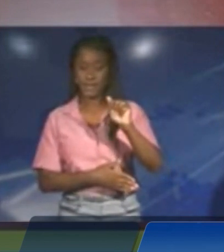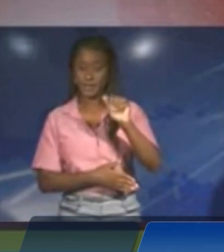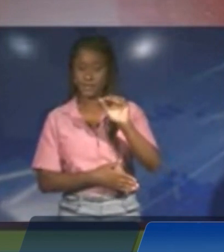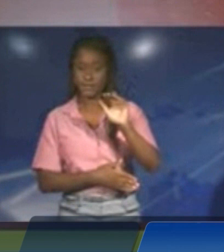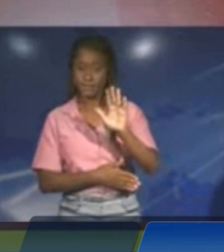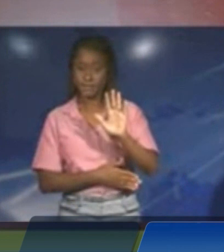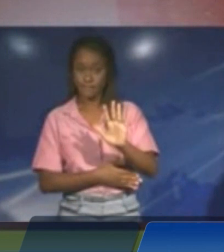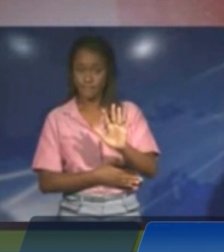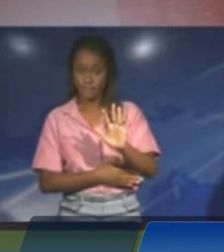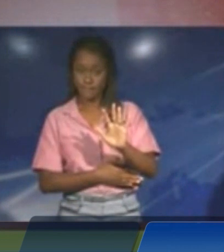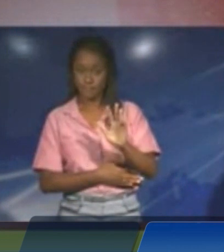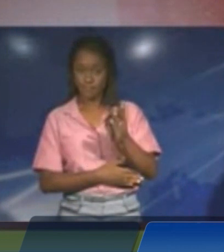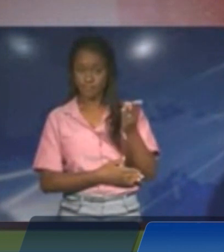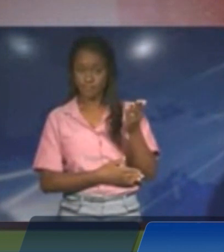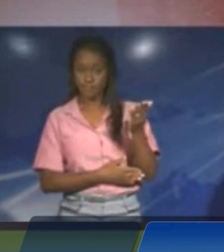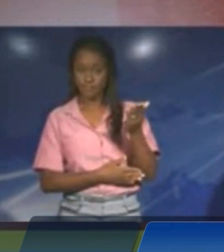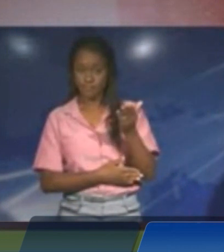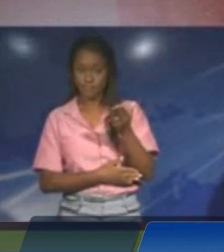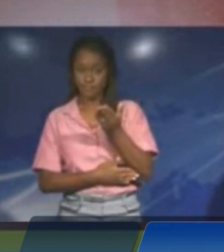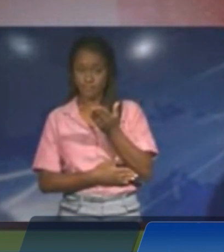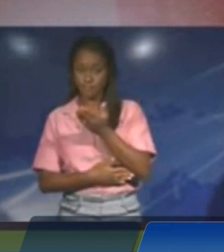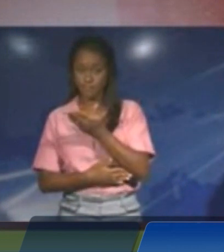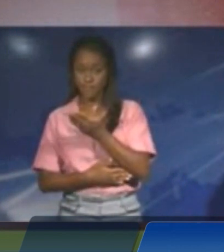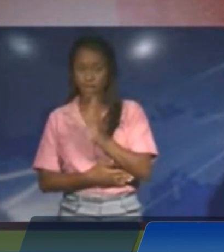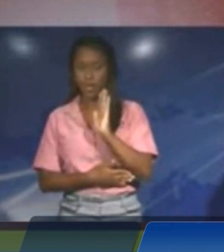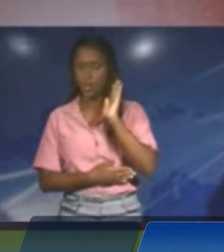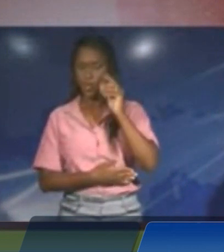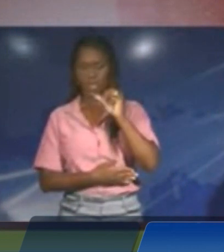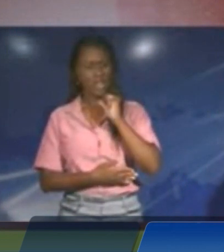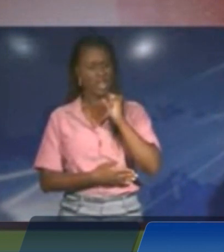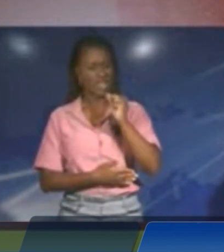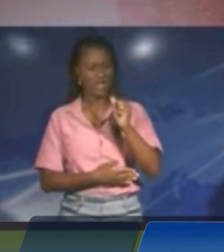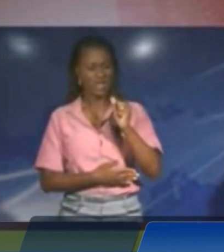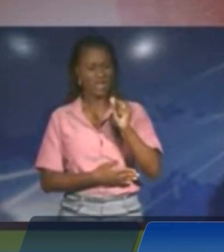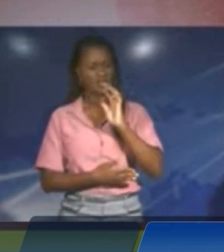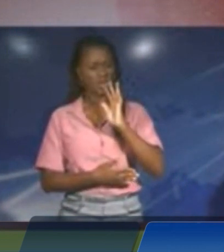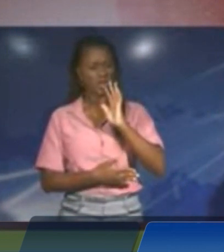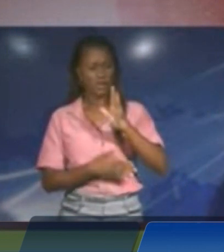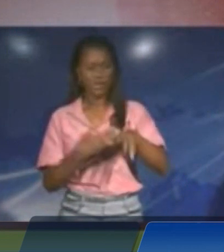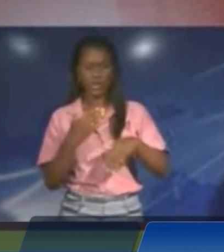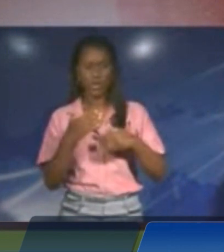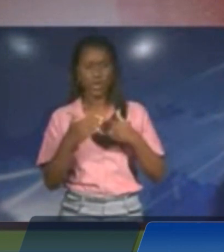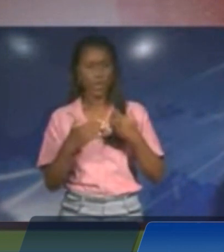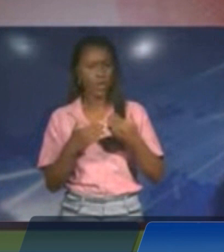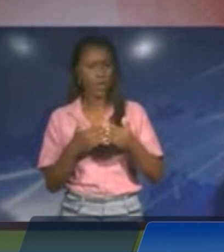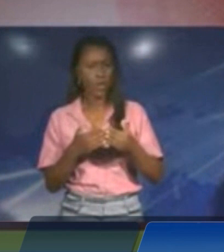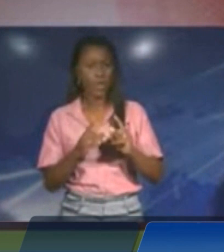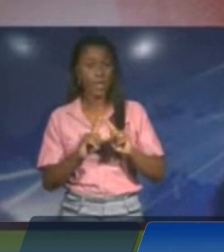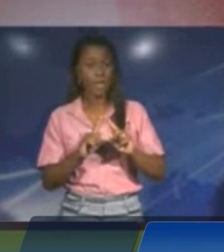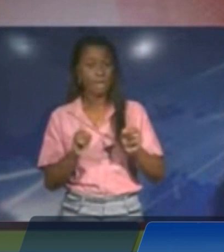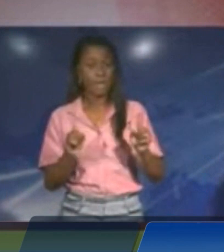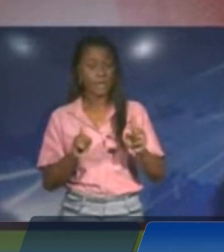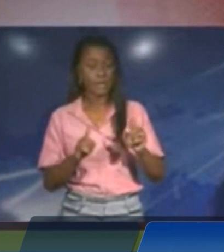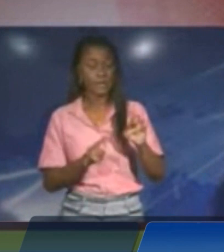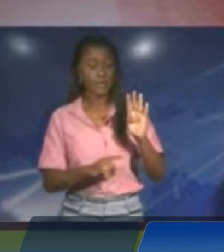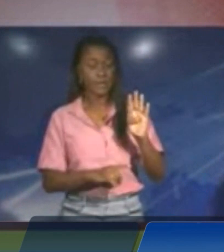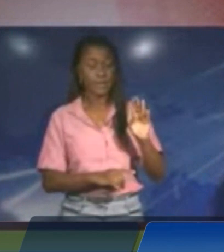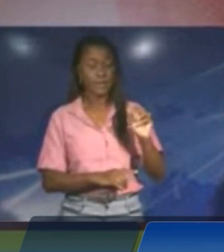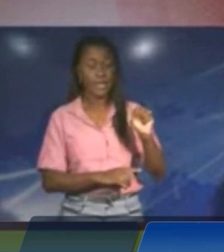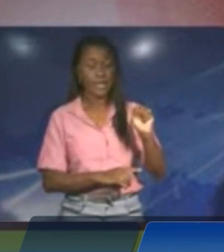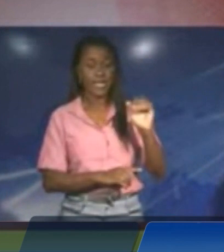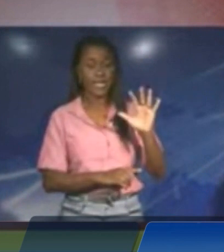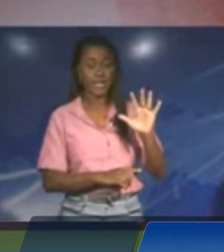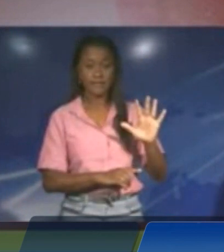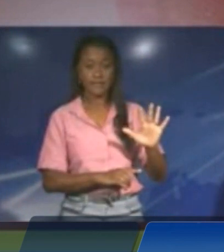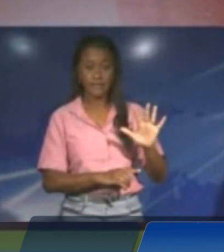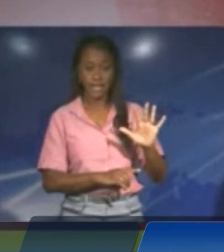transmissible, cause more severe disease, and decrease the effectiveness of vaccines. He admitted that the BA5 lineage of the Omicron variant